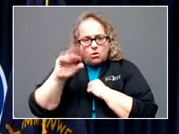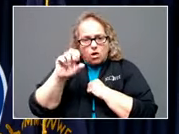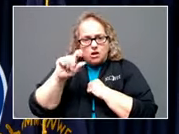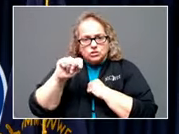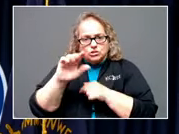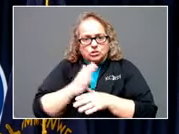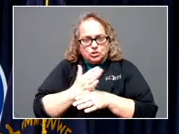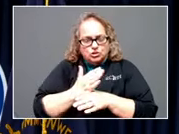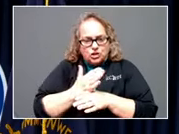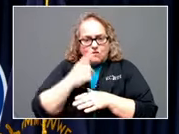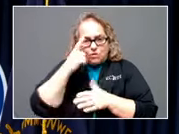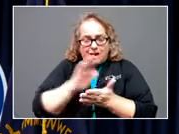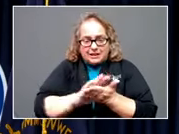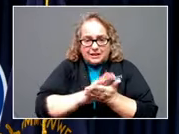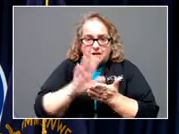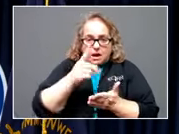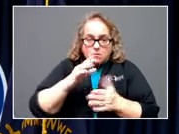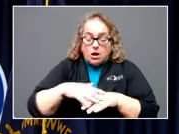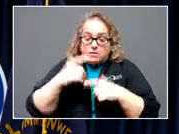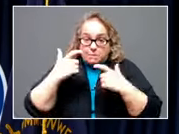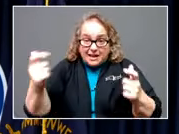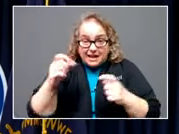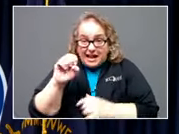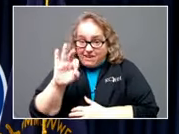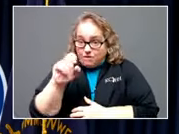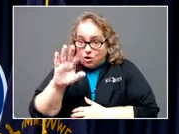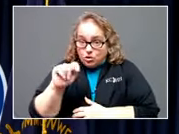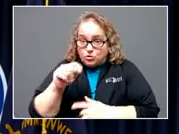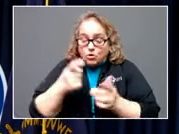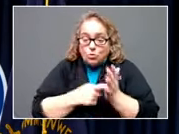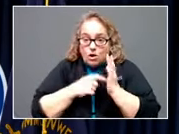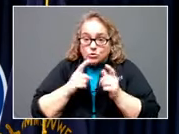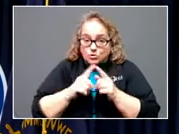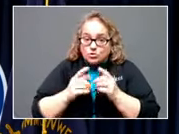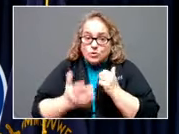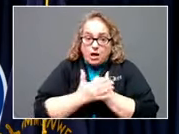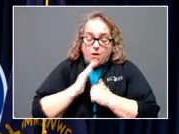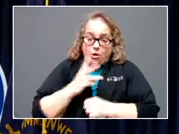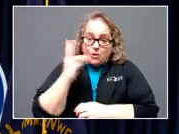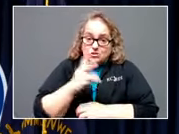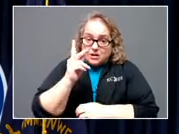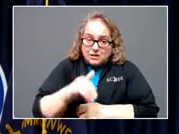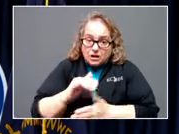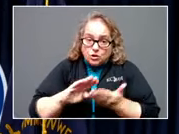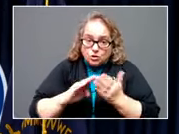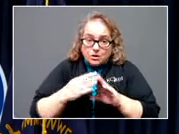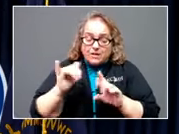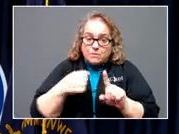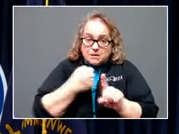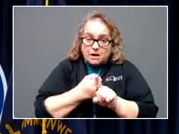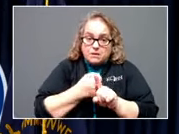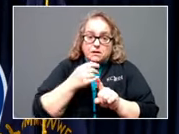massive effort required to restore our western Kentucky communities impacted by the deadly tornadoes that took